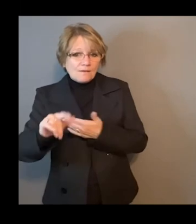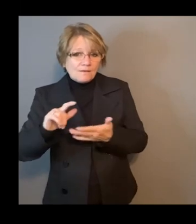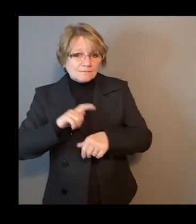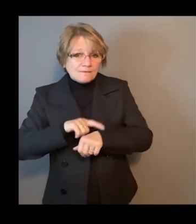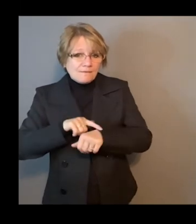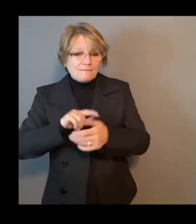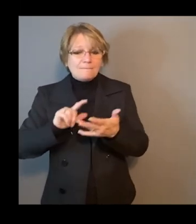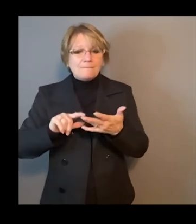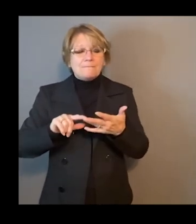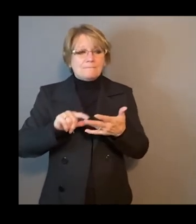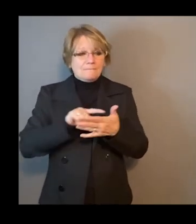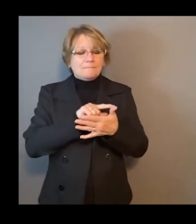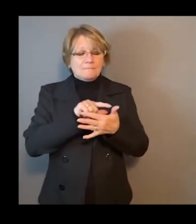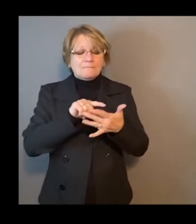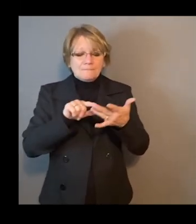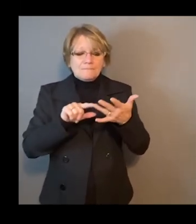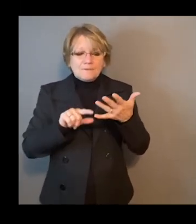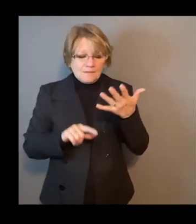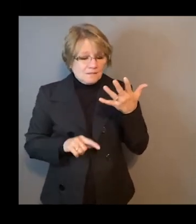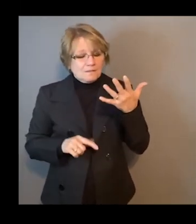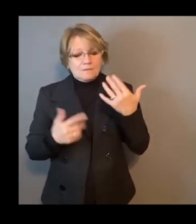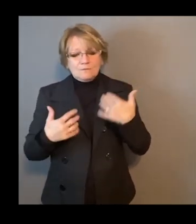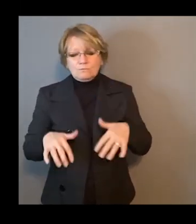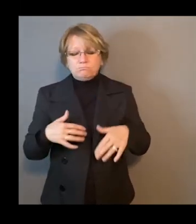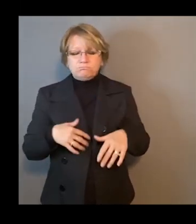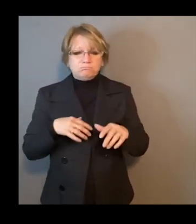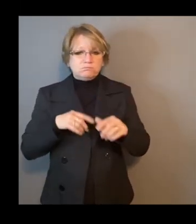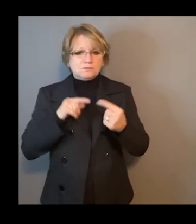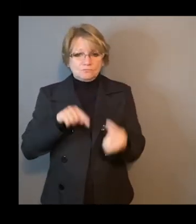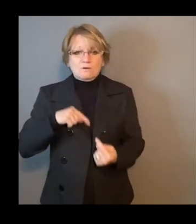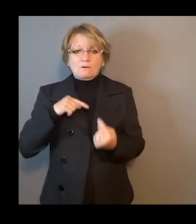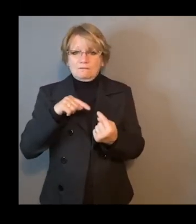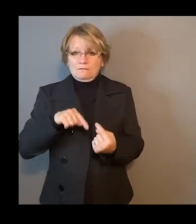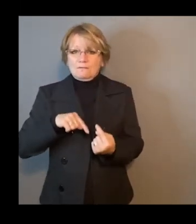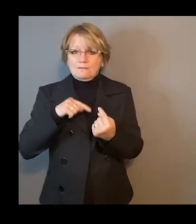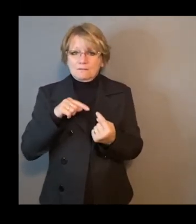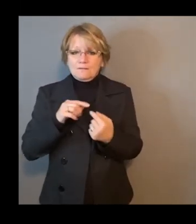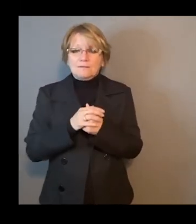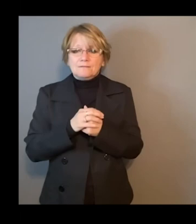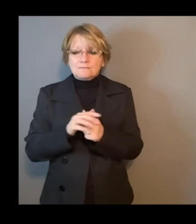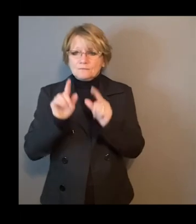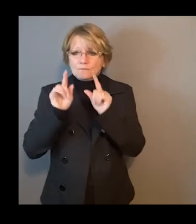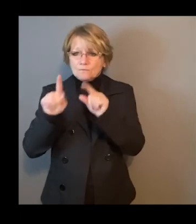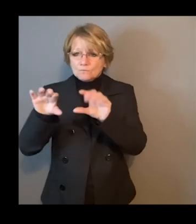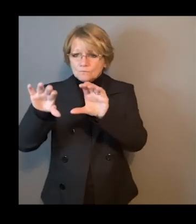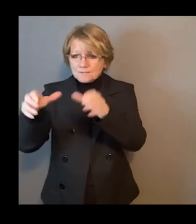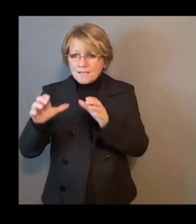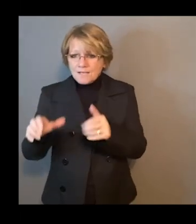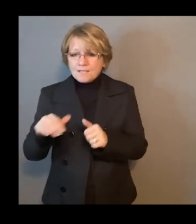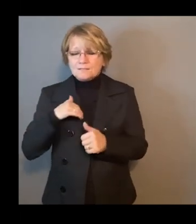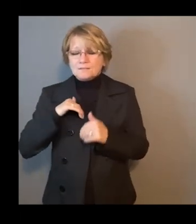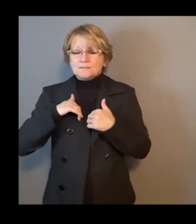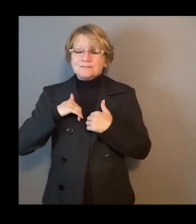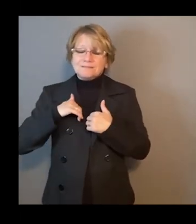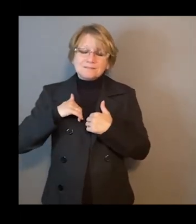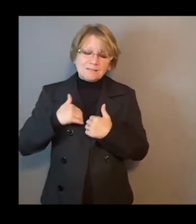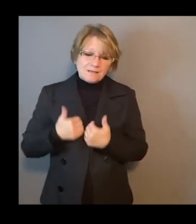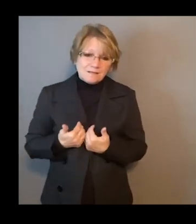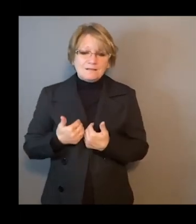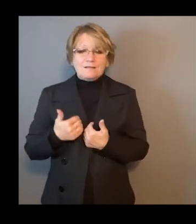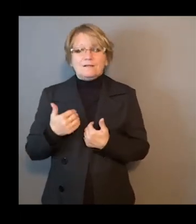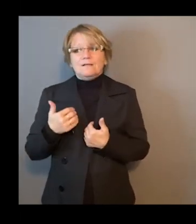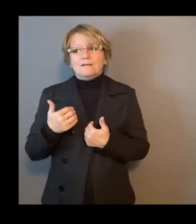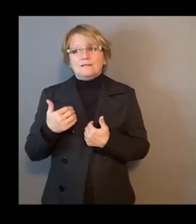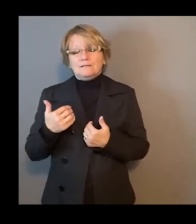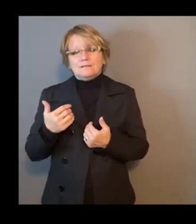time frame as well, so trying to provide for a family. So I was struggling with a lot. So, you know, going to classes, I was always tired,